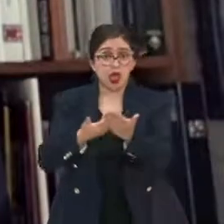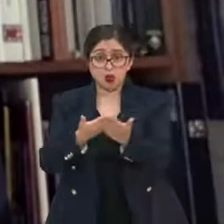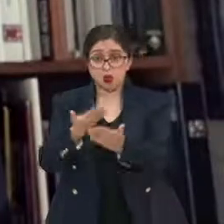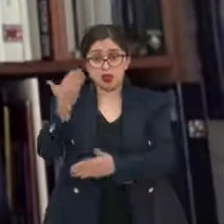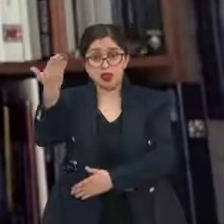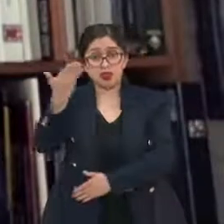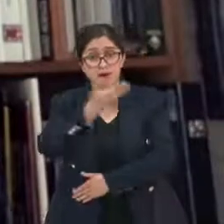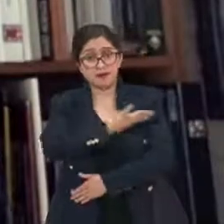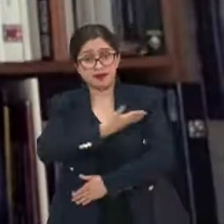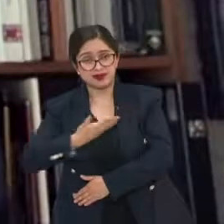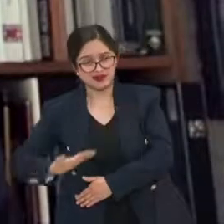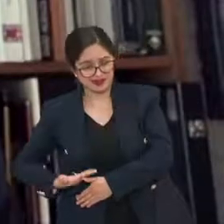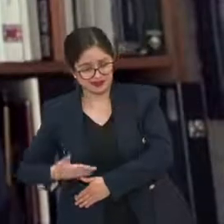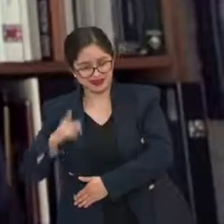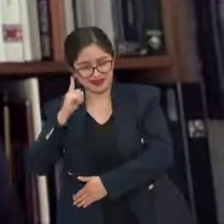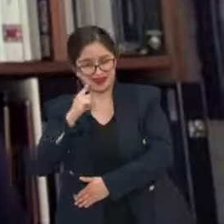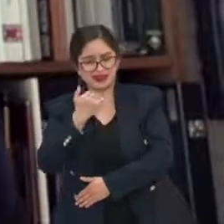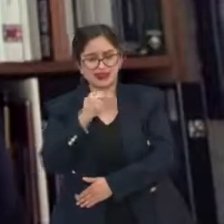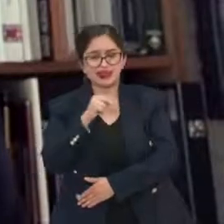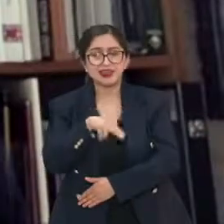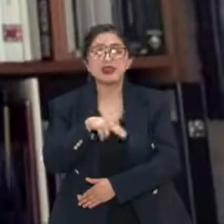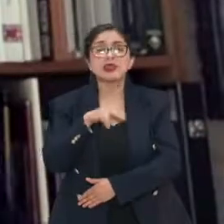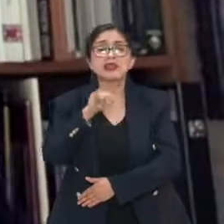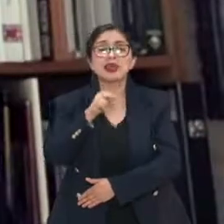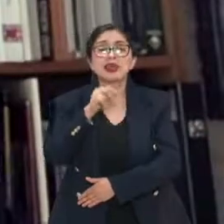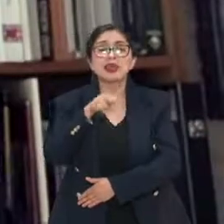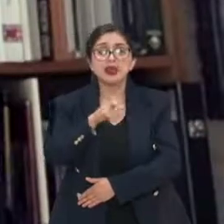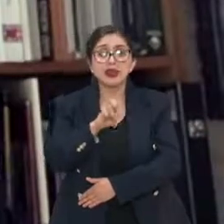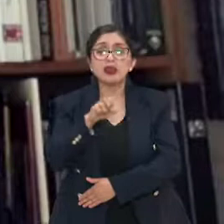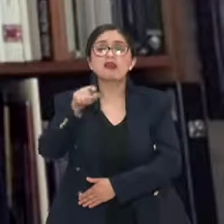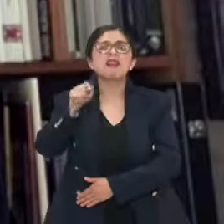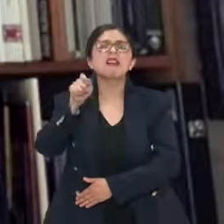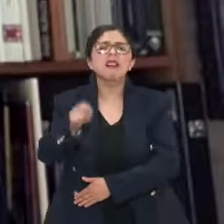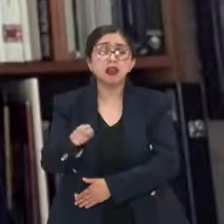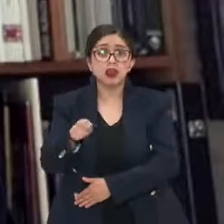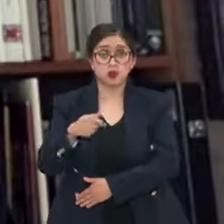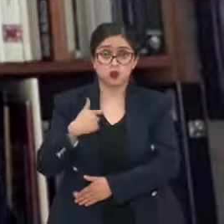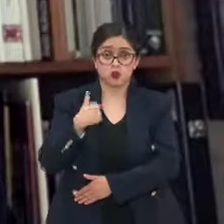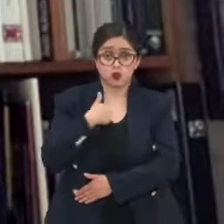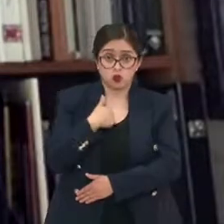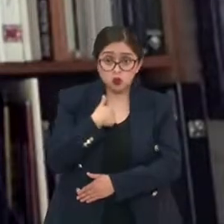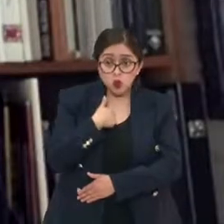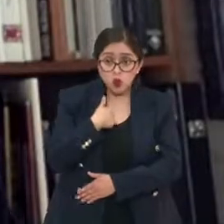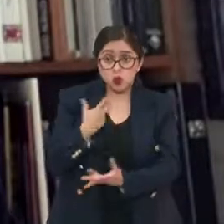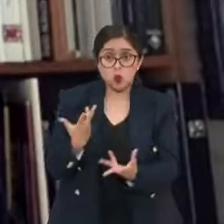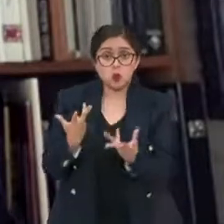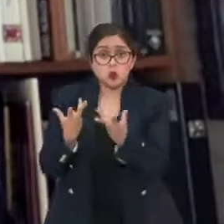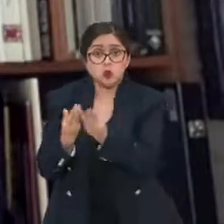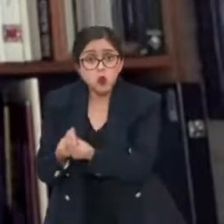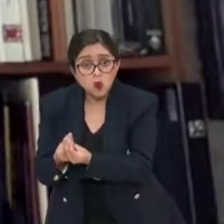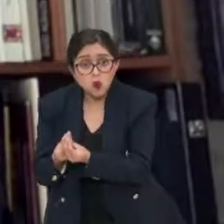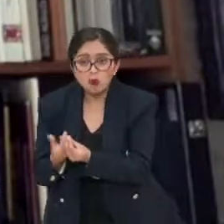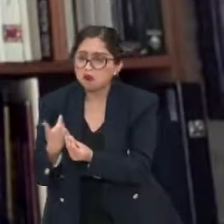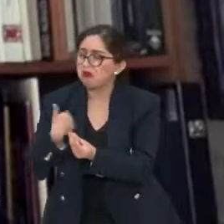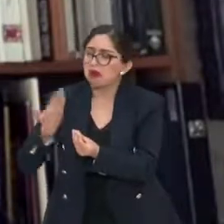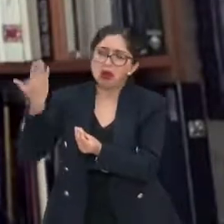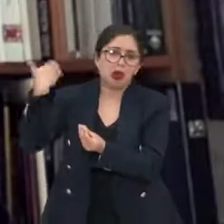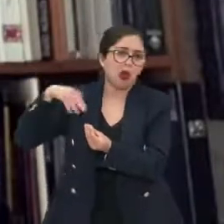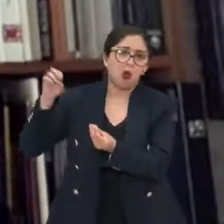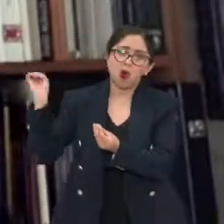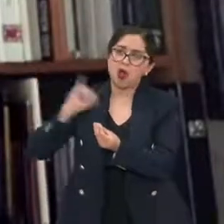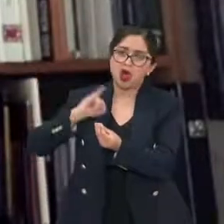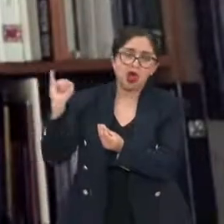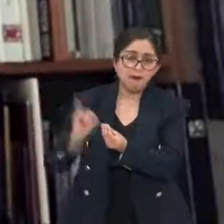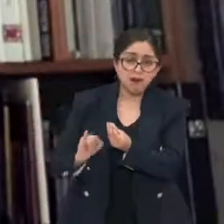of the value judgment of Janine Áñez, government from which I'm not a part, and I was